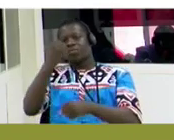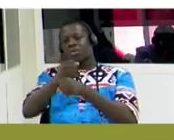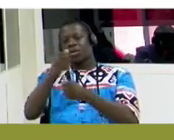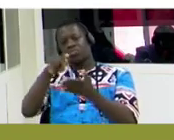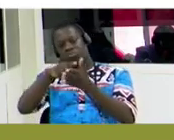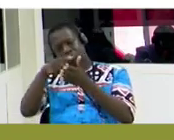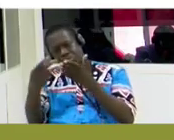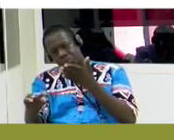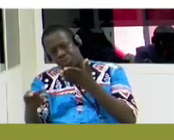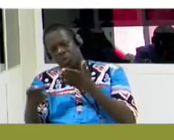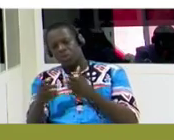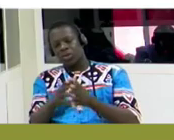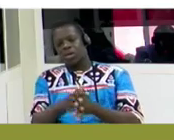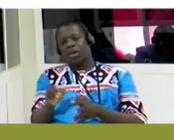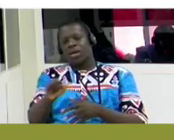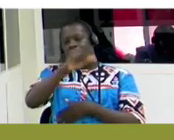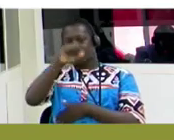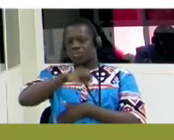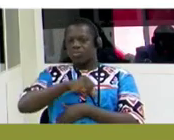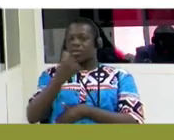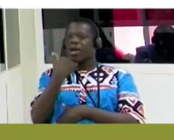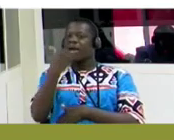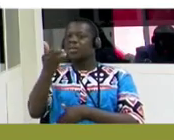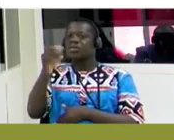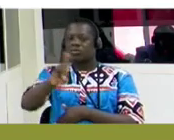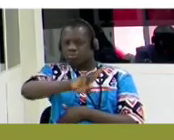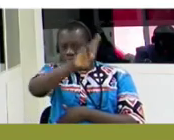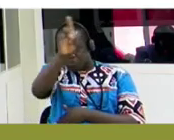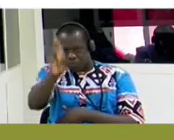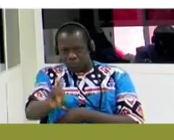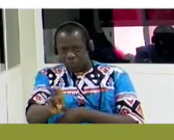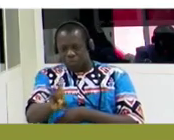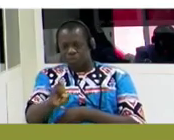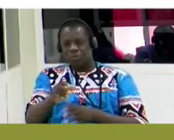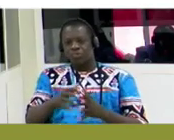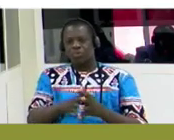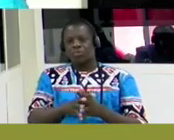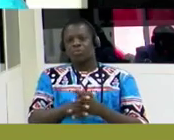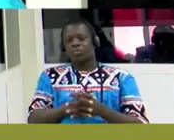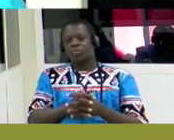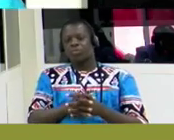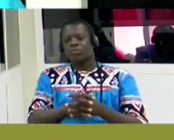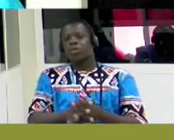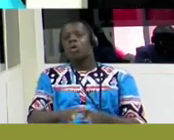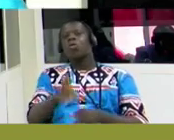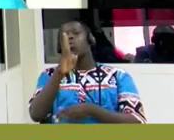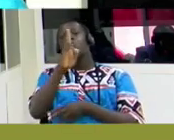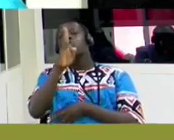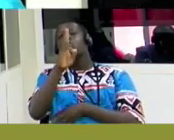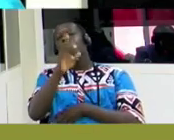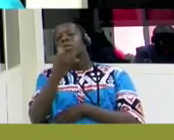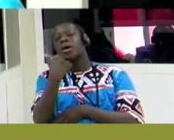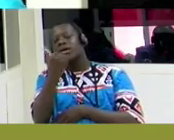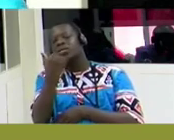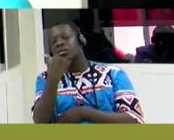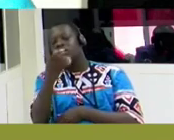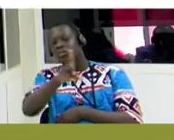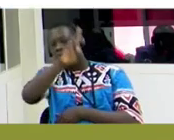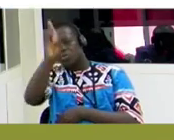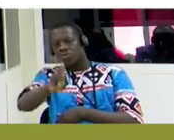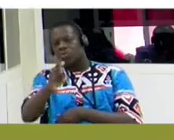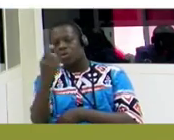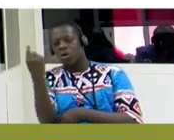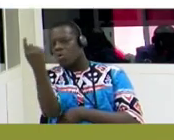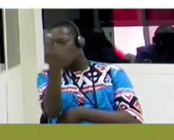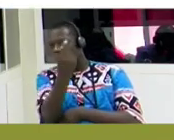faint, and he will be asked these questions. Okay, who would be asking the questions? It's only Alhaji